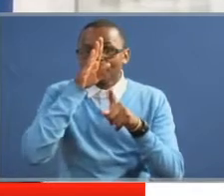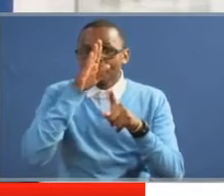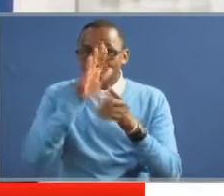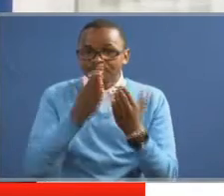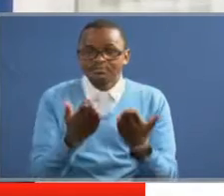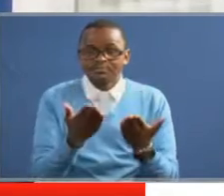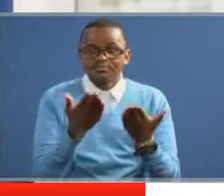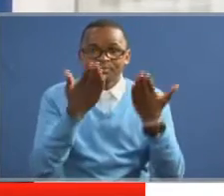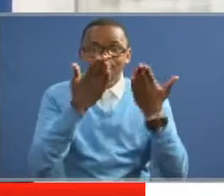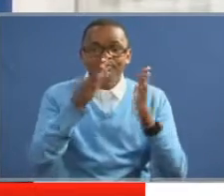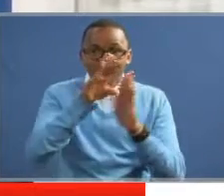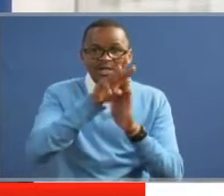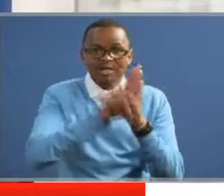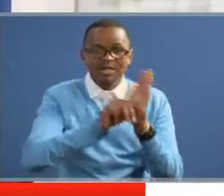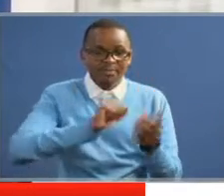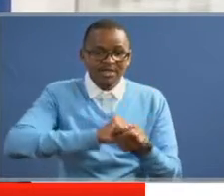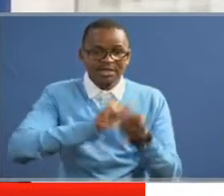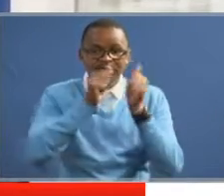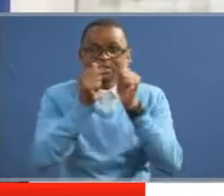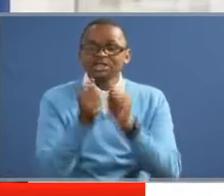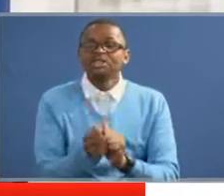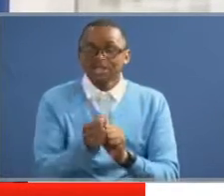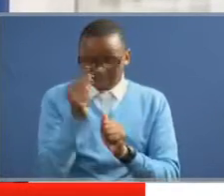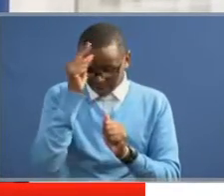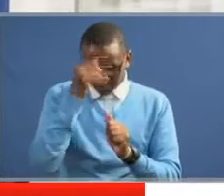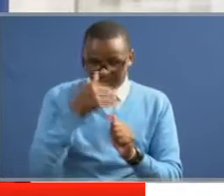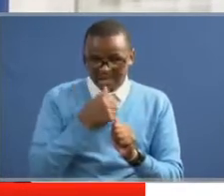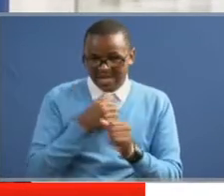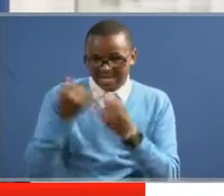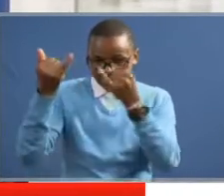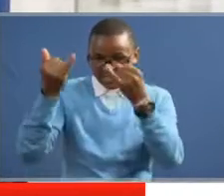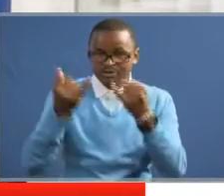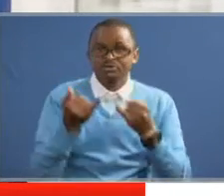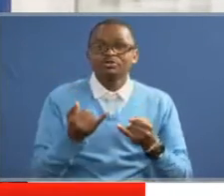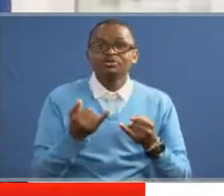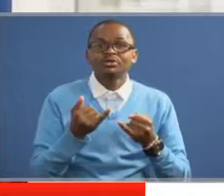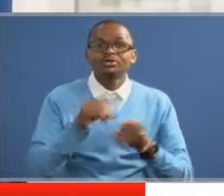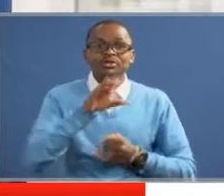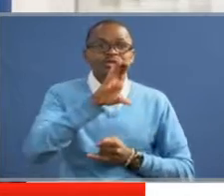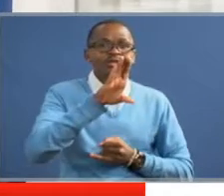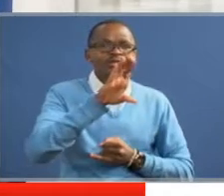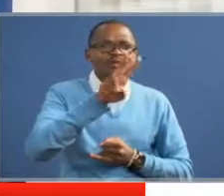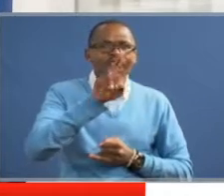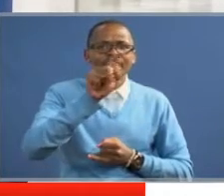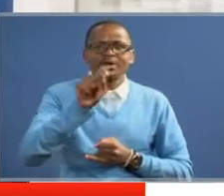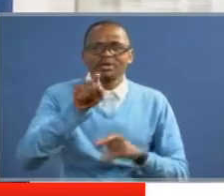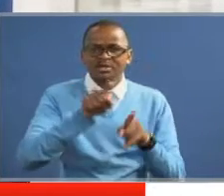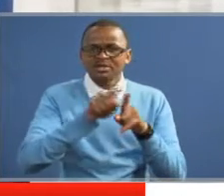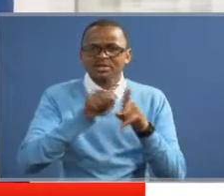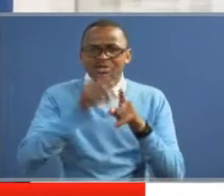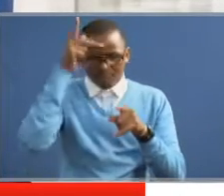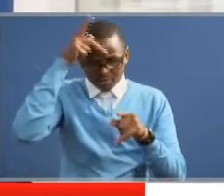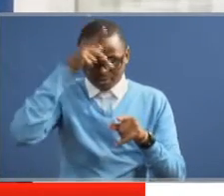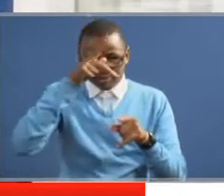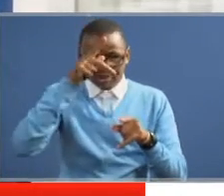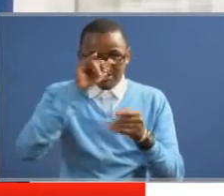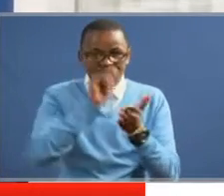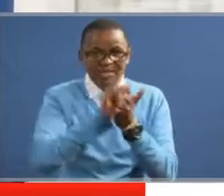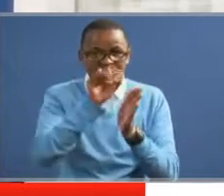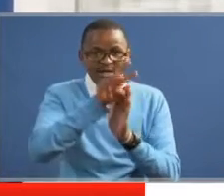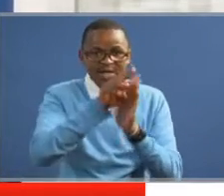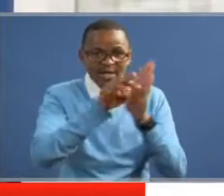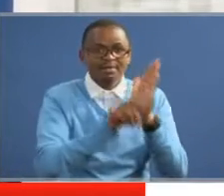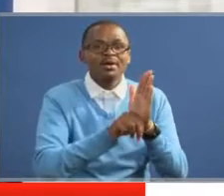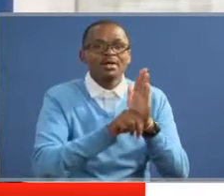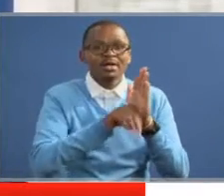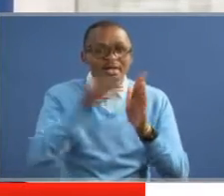through curriculum reforms. The government has introduced the CBET policy, that is the curriculum based